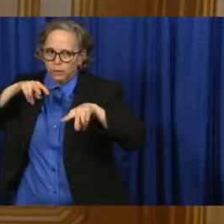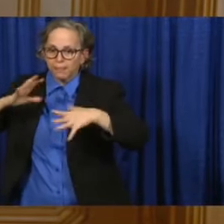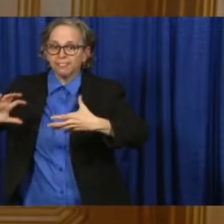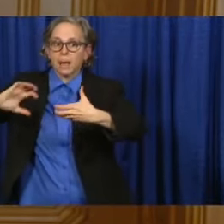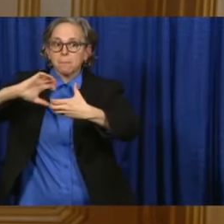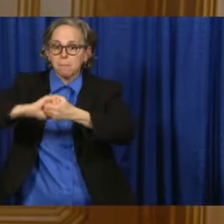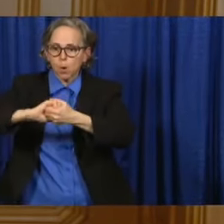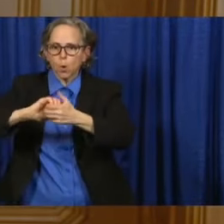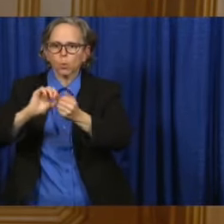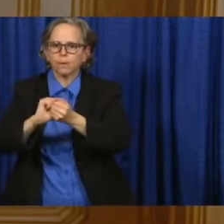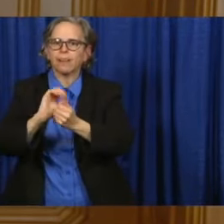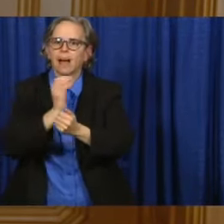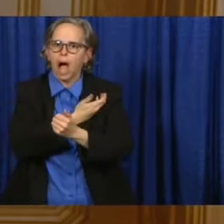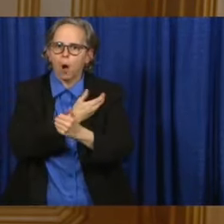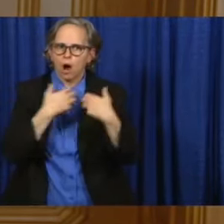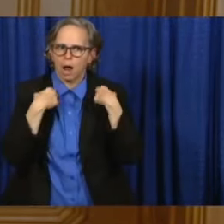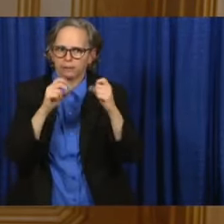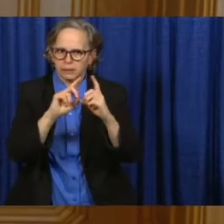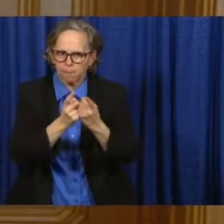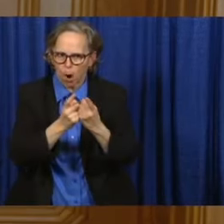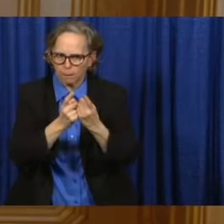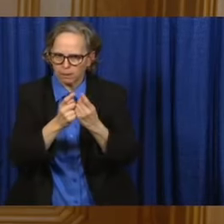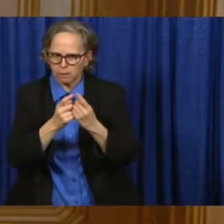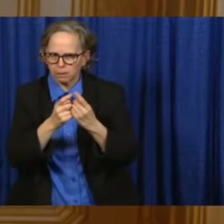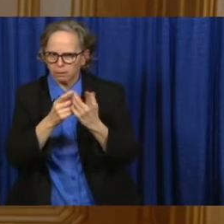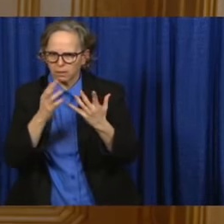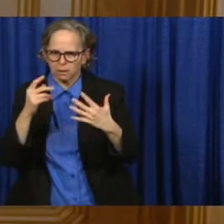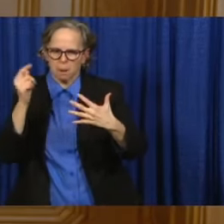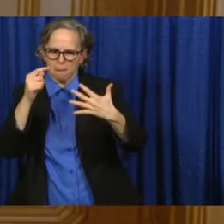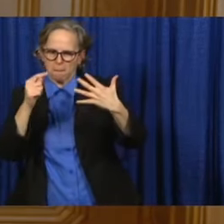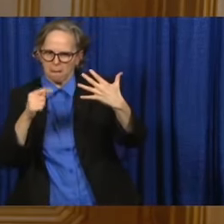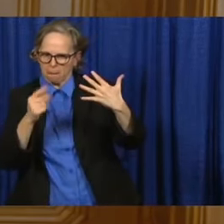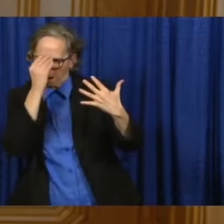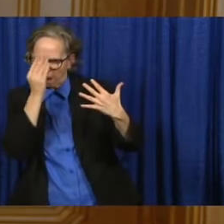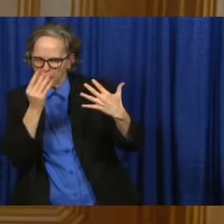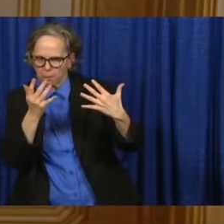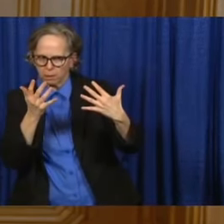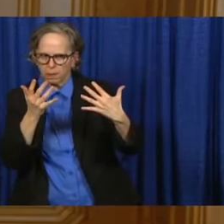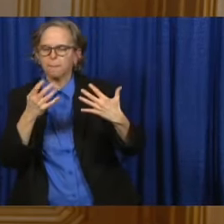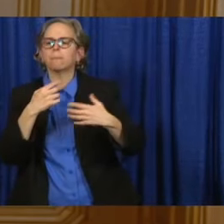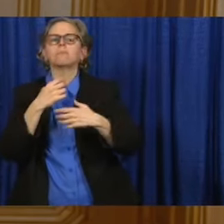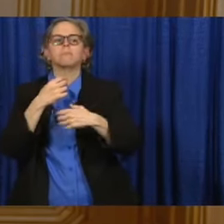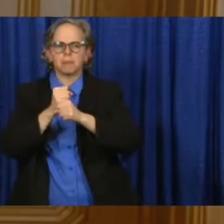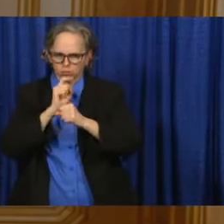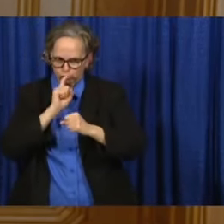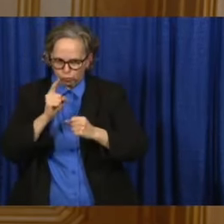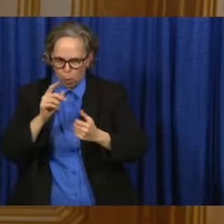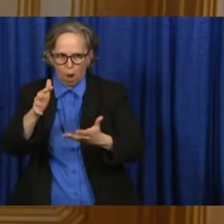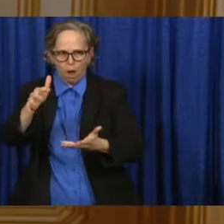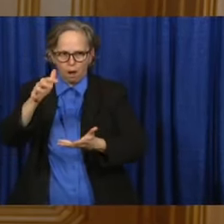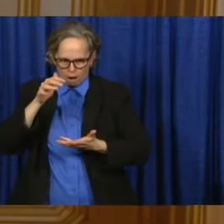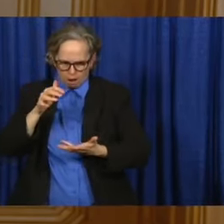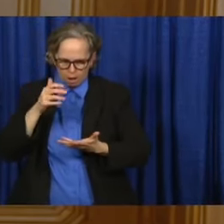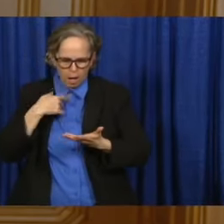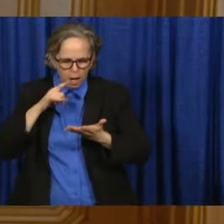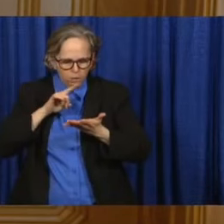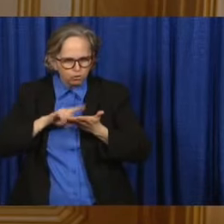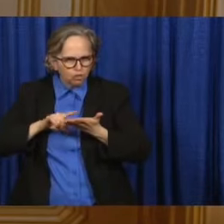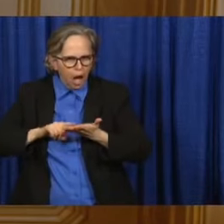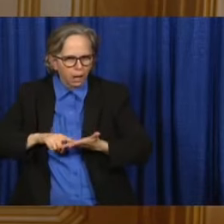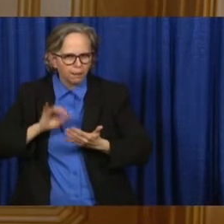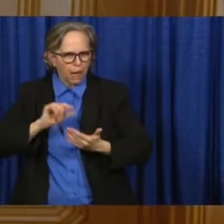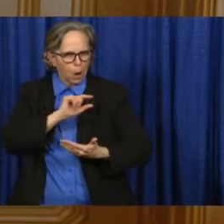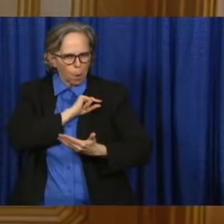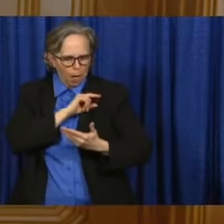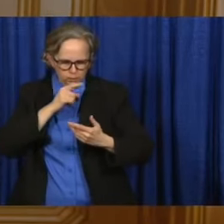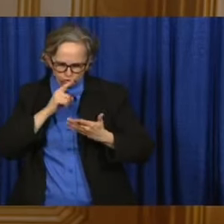quality we need. And then obviously when that comes in, it's looked at again by people in the health department.